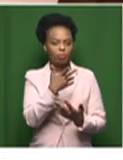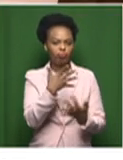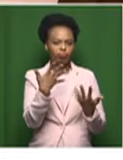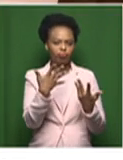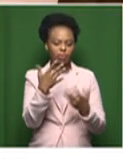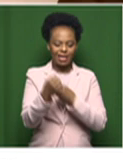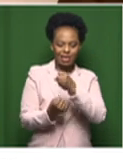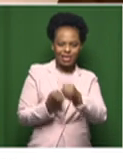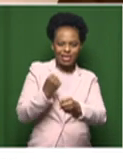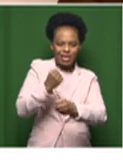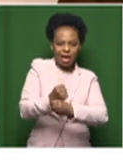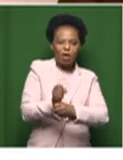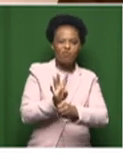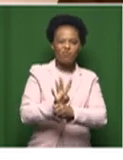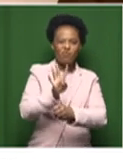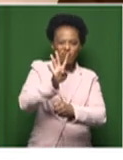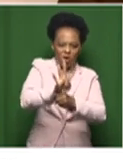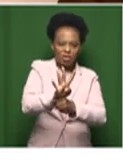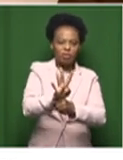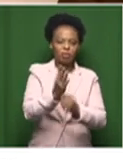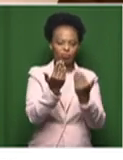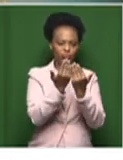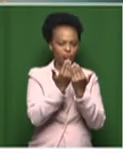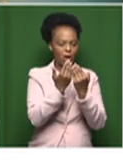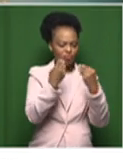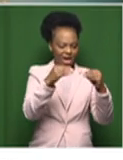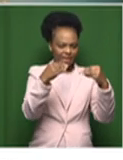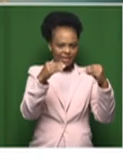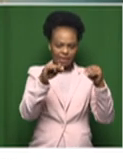for 14 years, and we've sold to